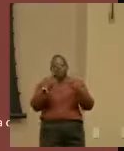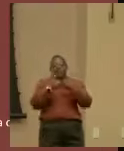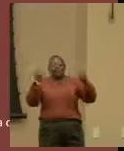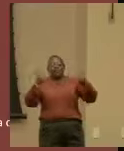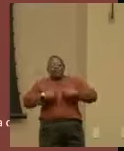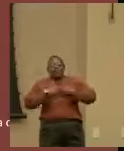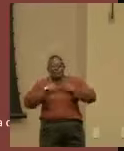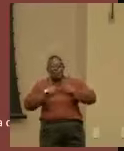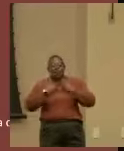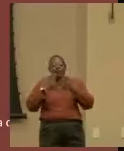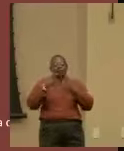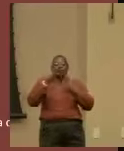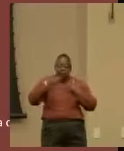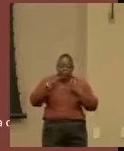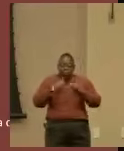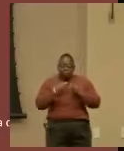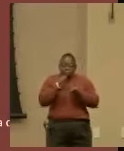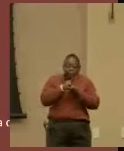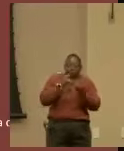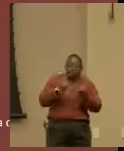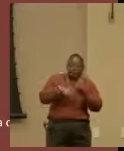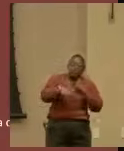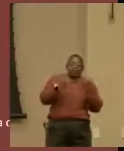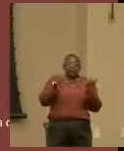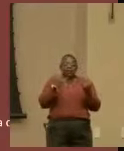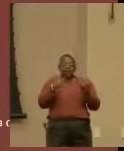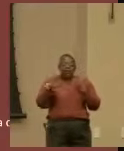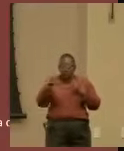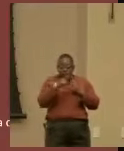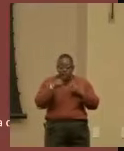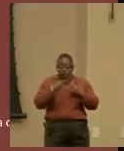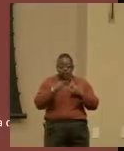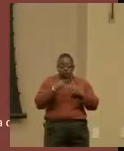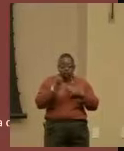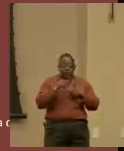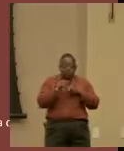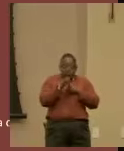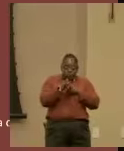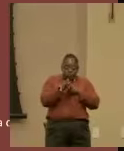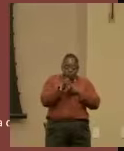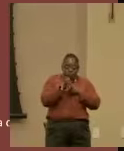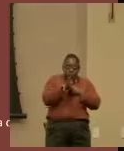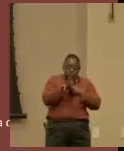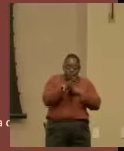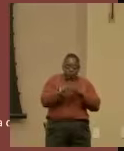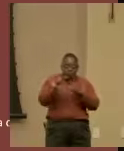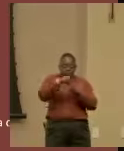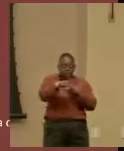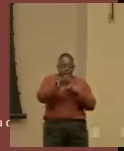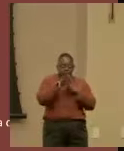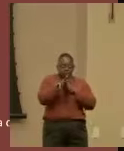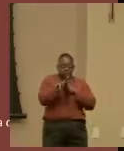some period of time and say, look, we really have to try to conceive soon, you can consider sperm banking. As far as we're aware, there's